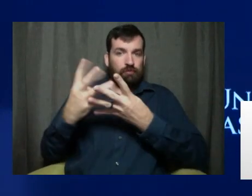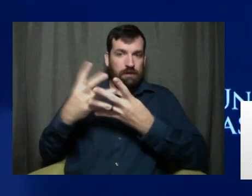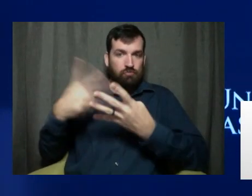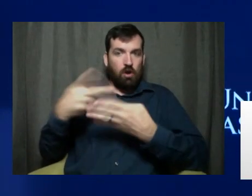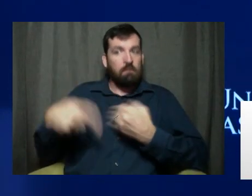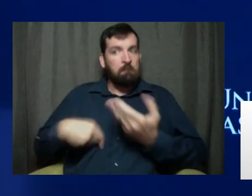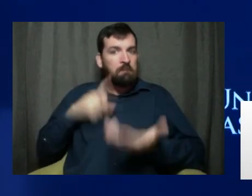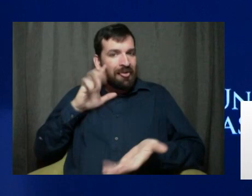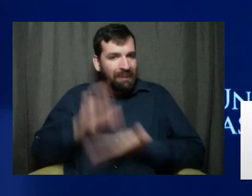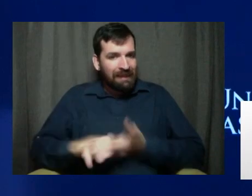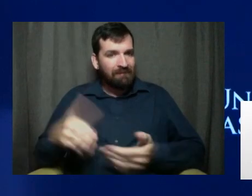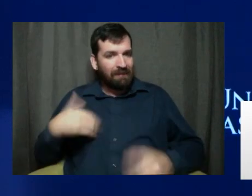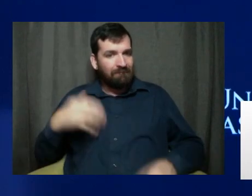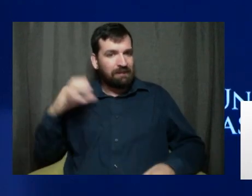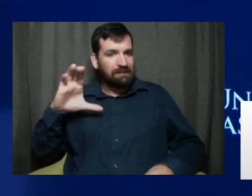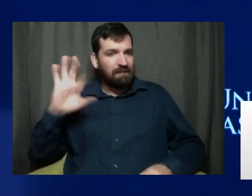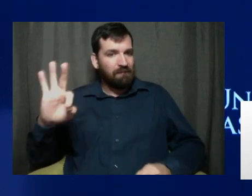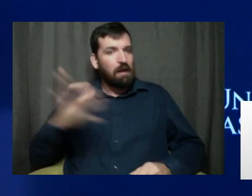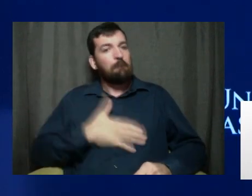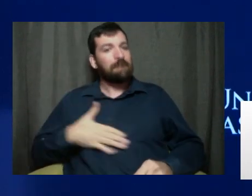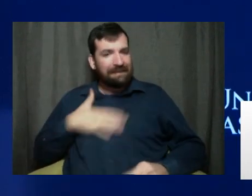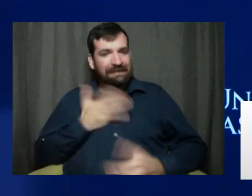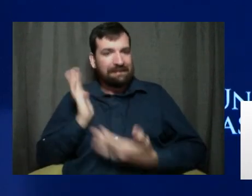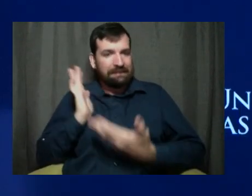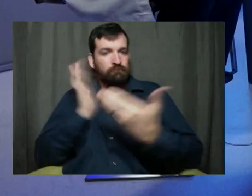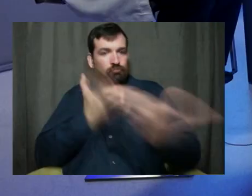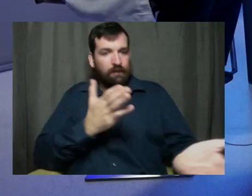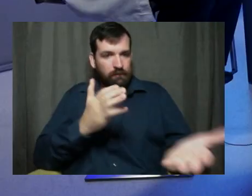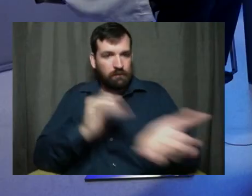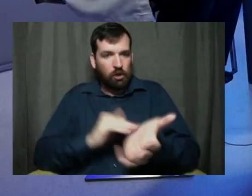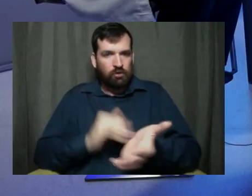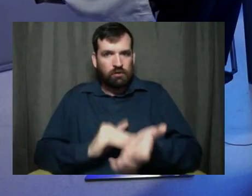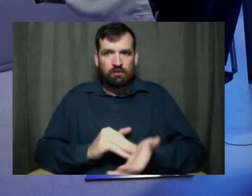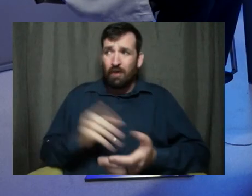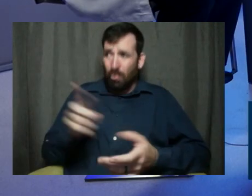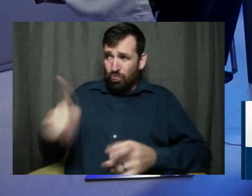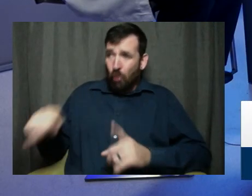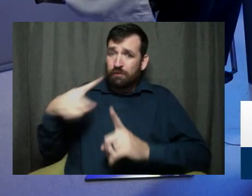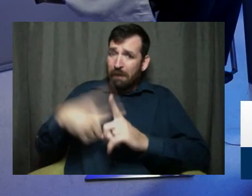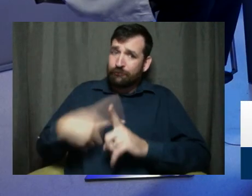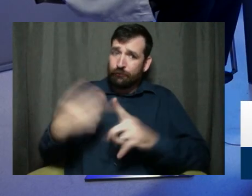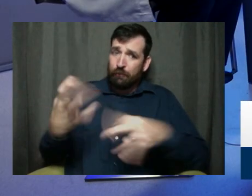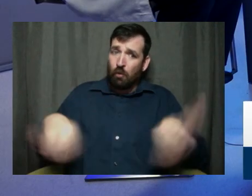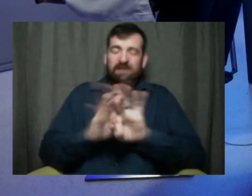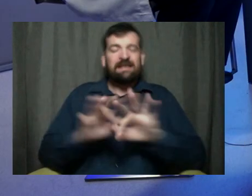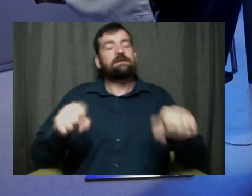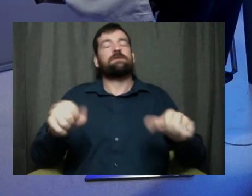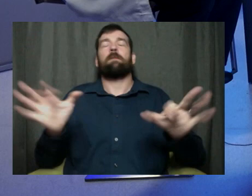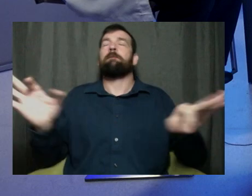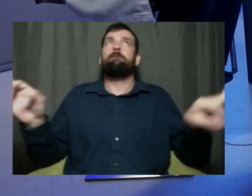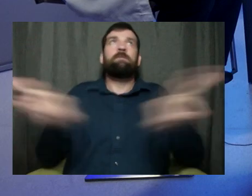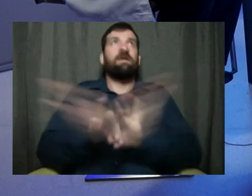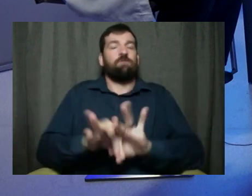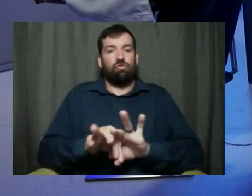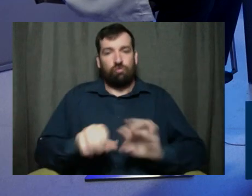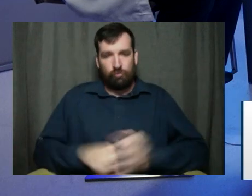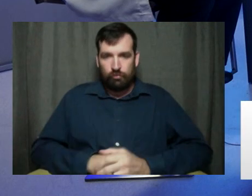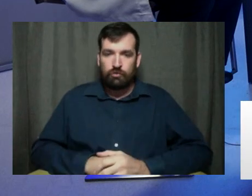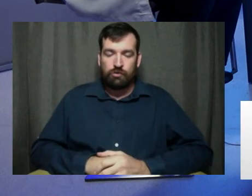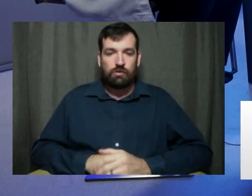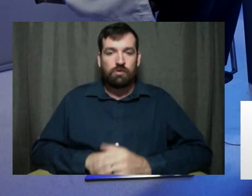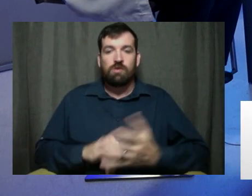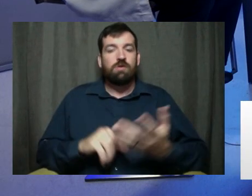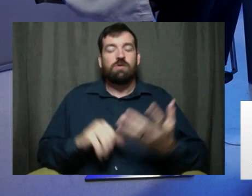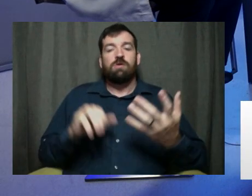has cystic fibrosis, please take that kid in. Those months matter. It's pivotal, and you know, it takes